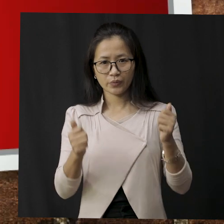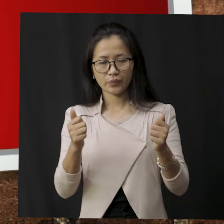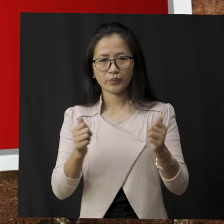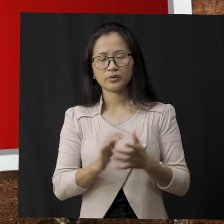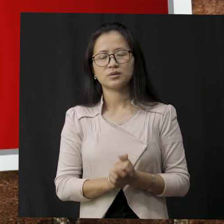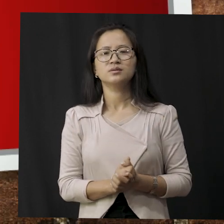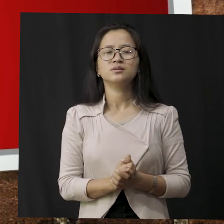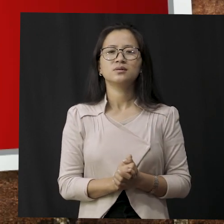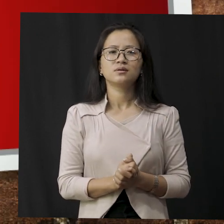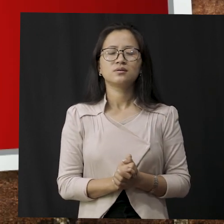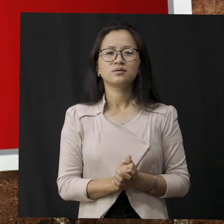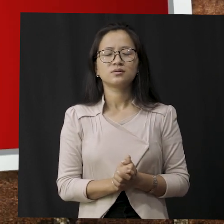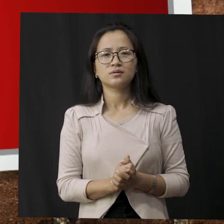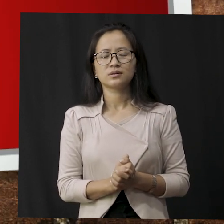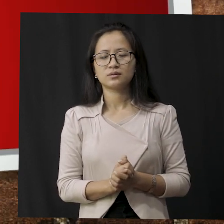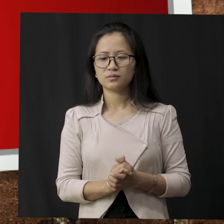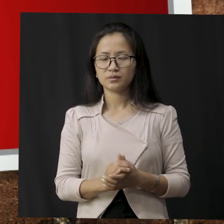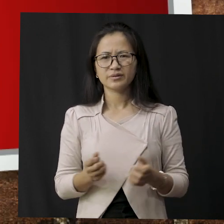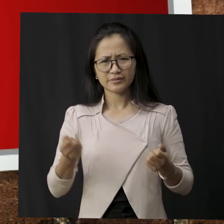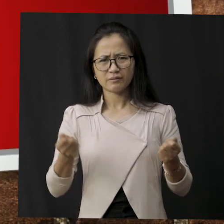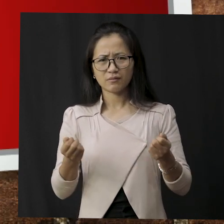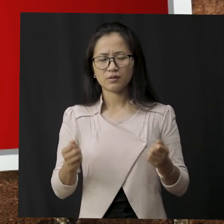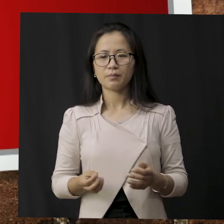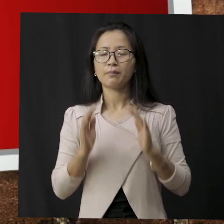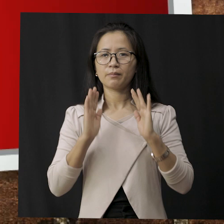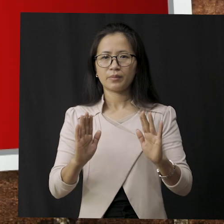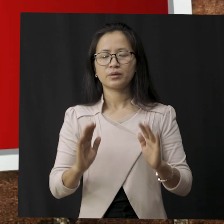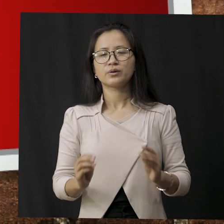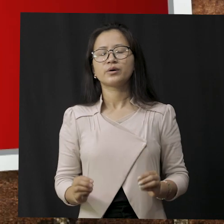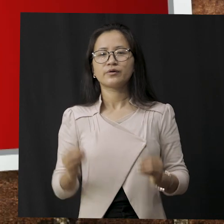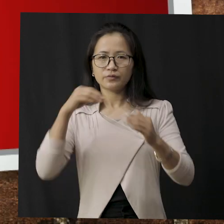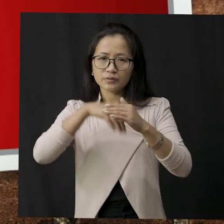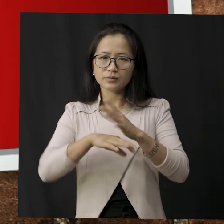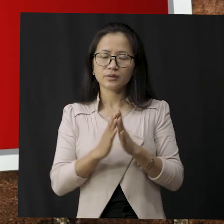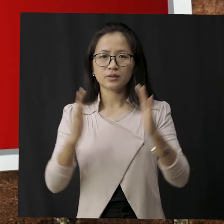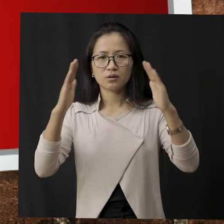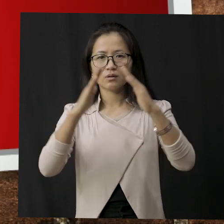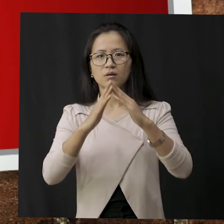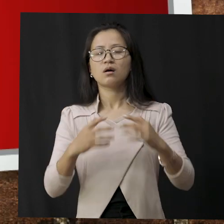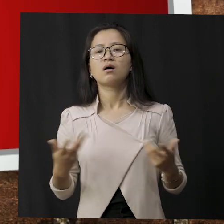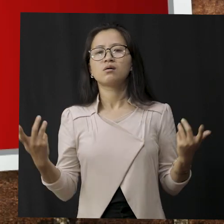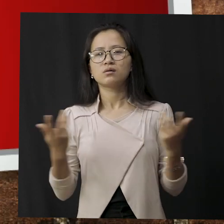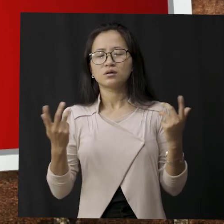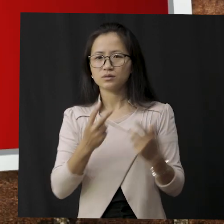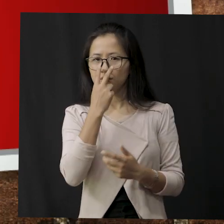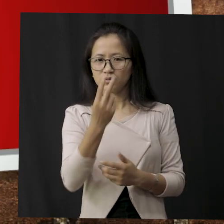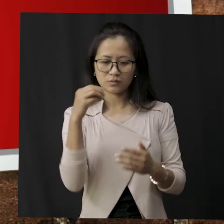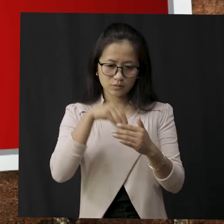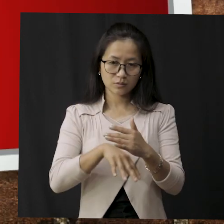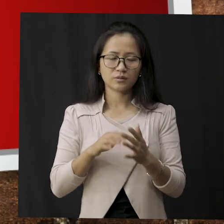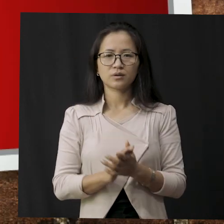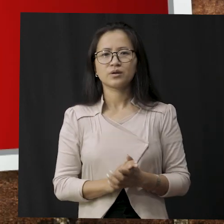interesting, right? It's a car, but inside we have a house. And do you know how it looks like inside? We